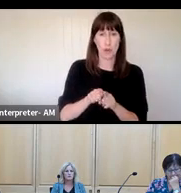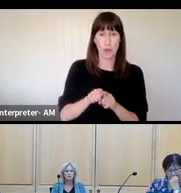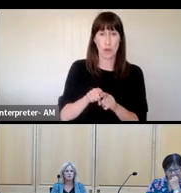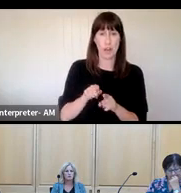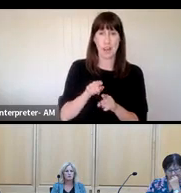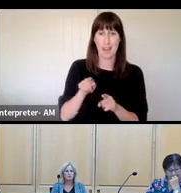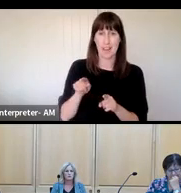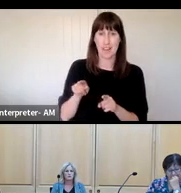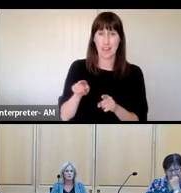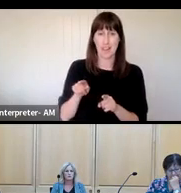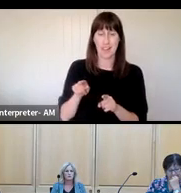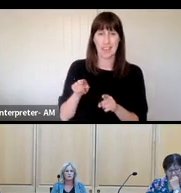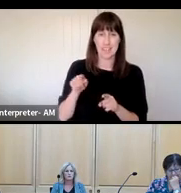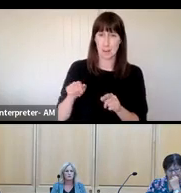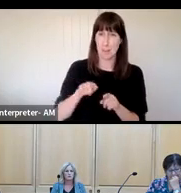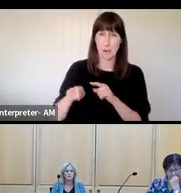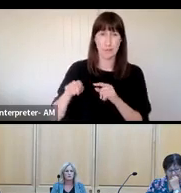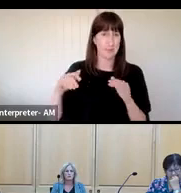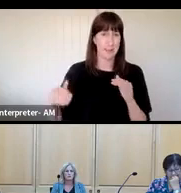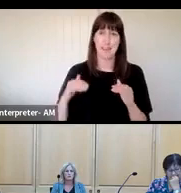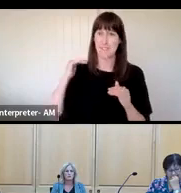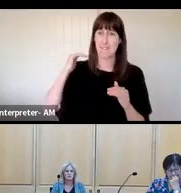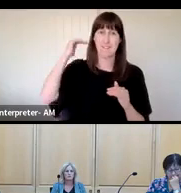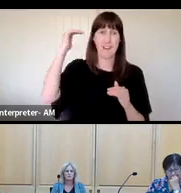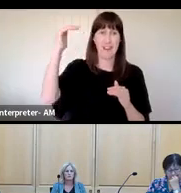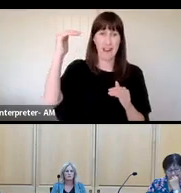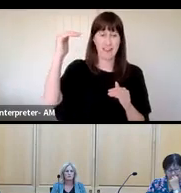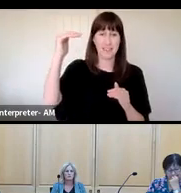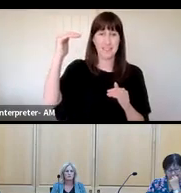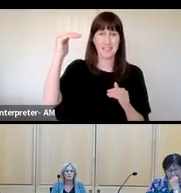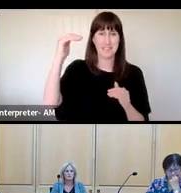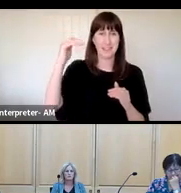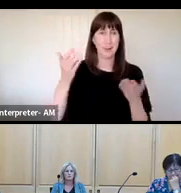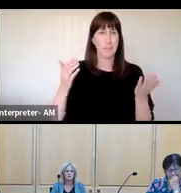dispute resolution system that exists in statutes.